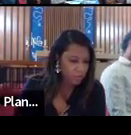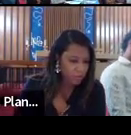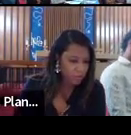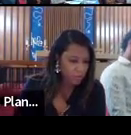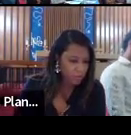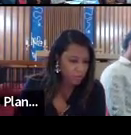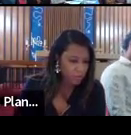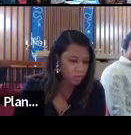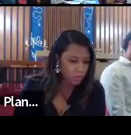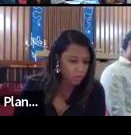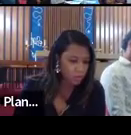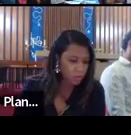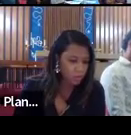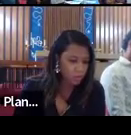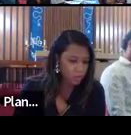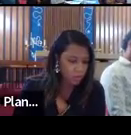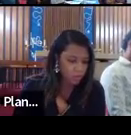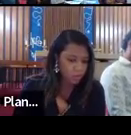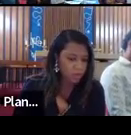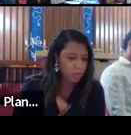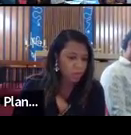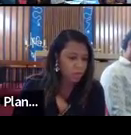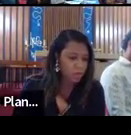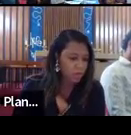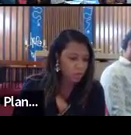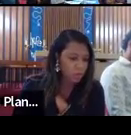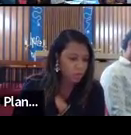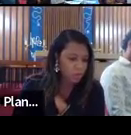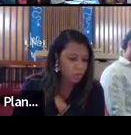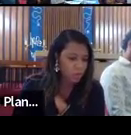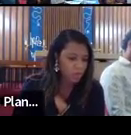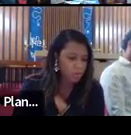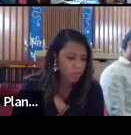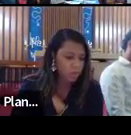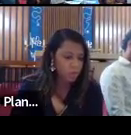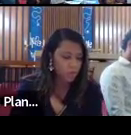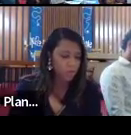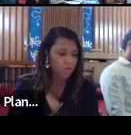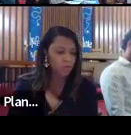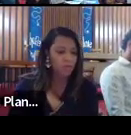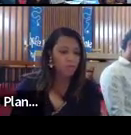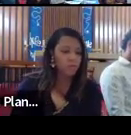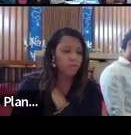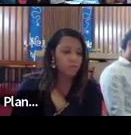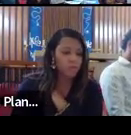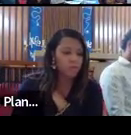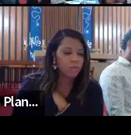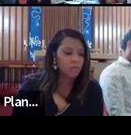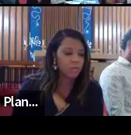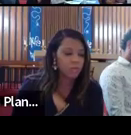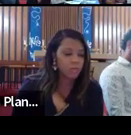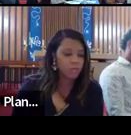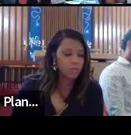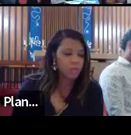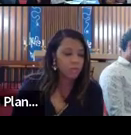because it is already producing tangible results. The Build Day pop-up event in your summer school in St. Louis Avenue in